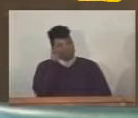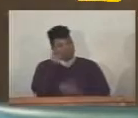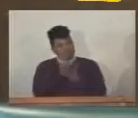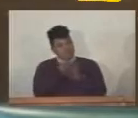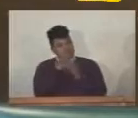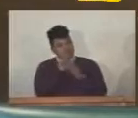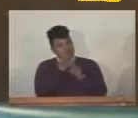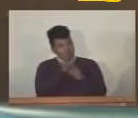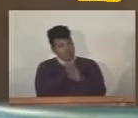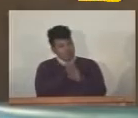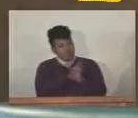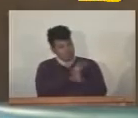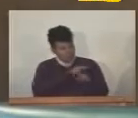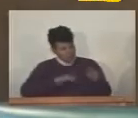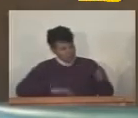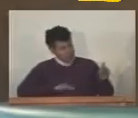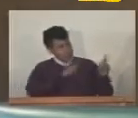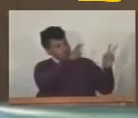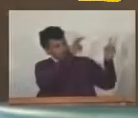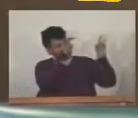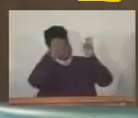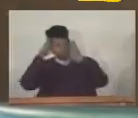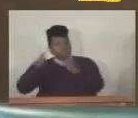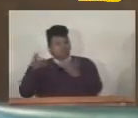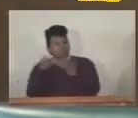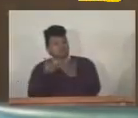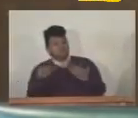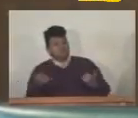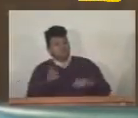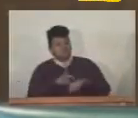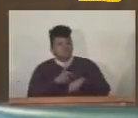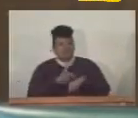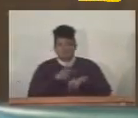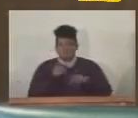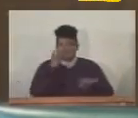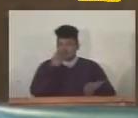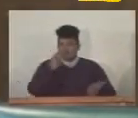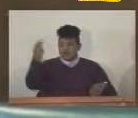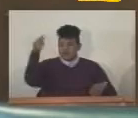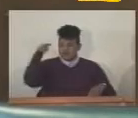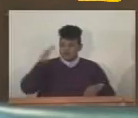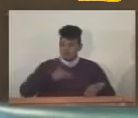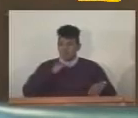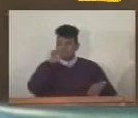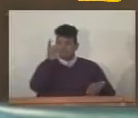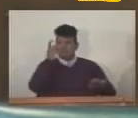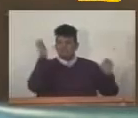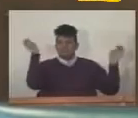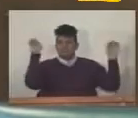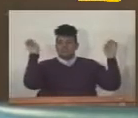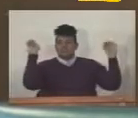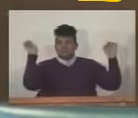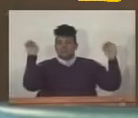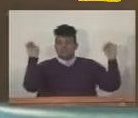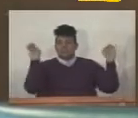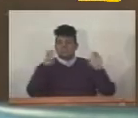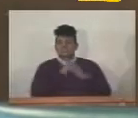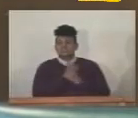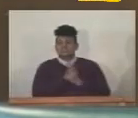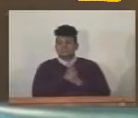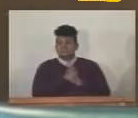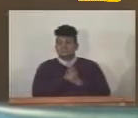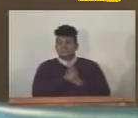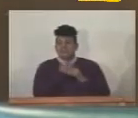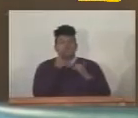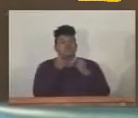then. But I look even further back to our first state of emergency as